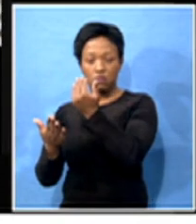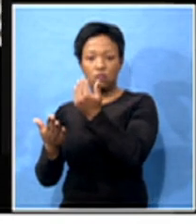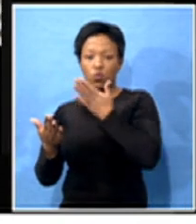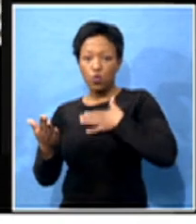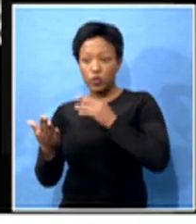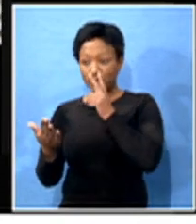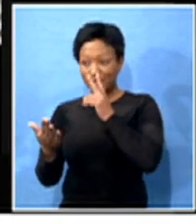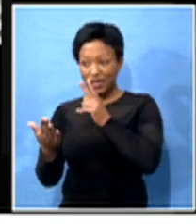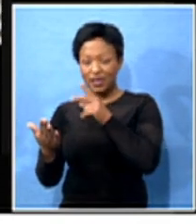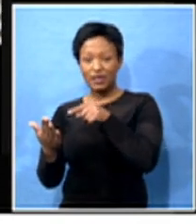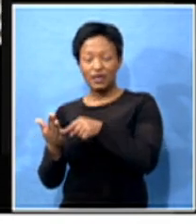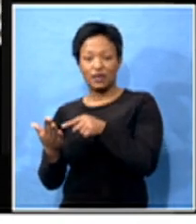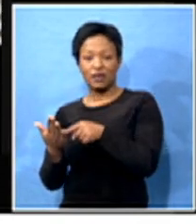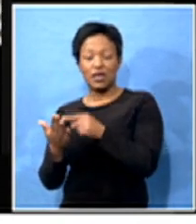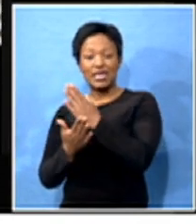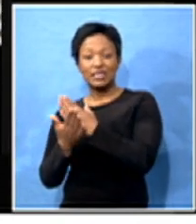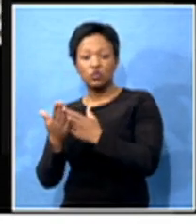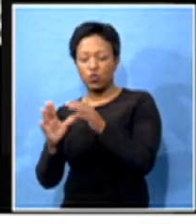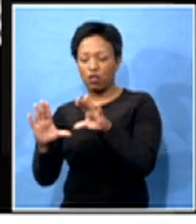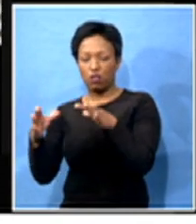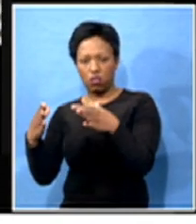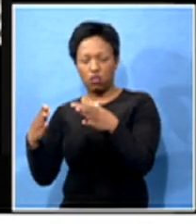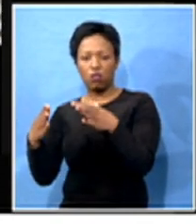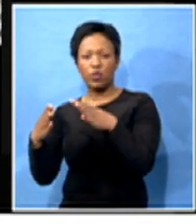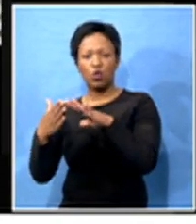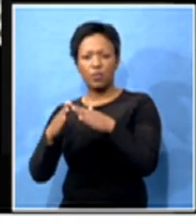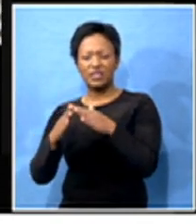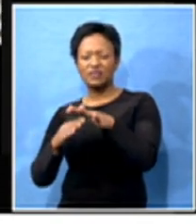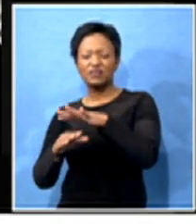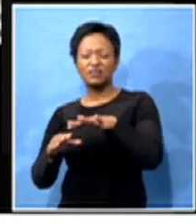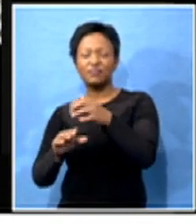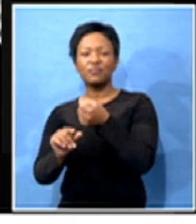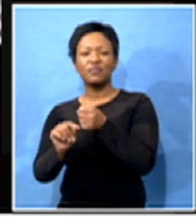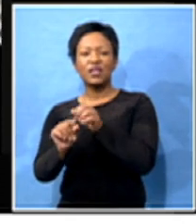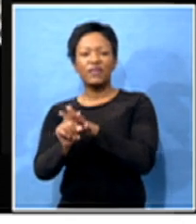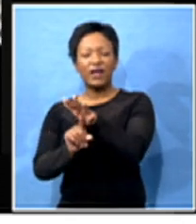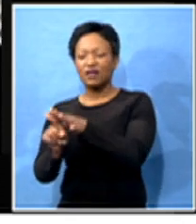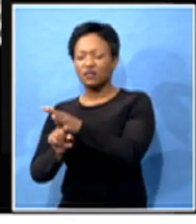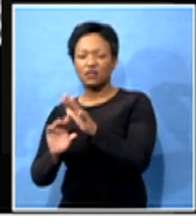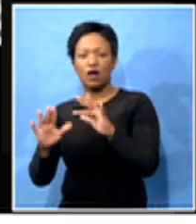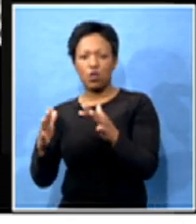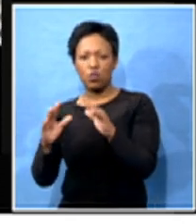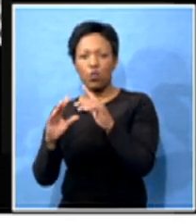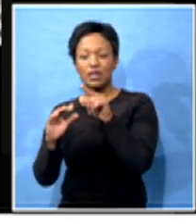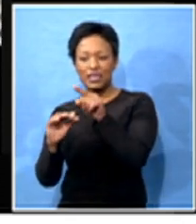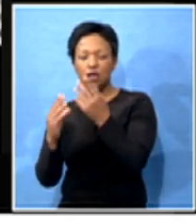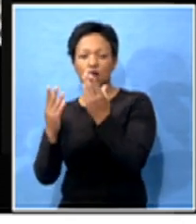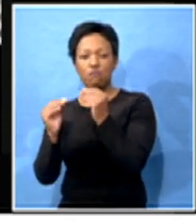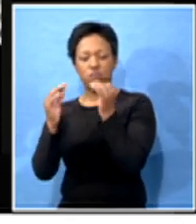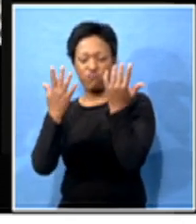how different sectors in the economy are affected, because that will actually work out for any